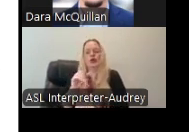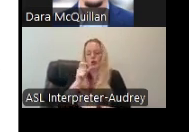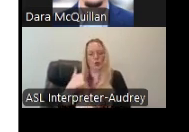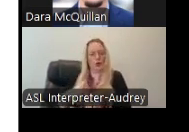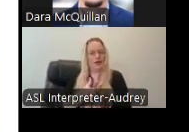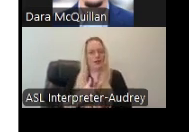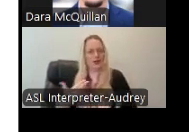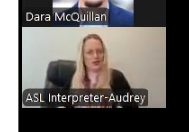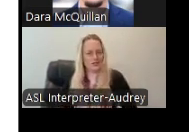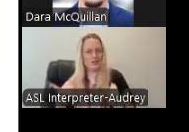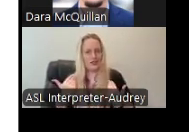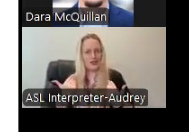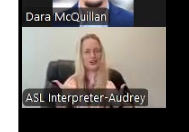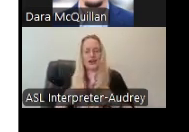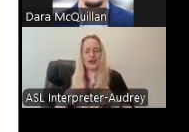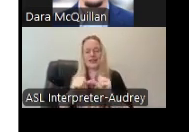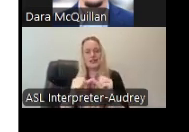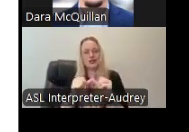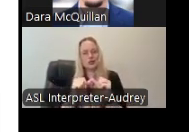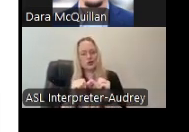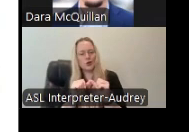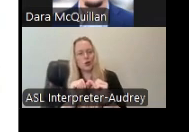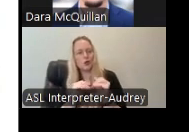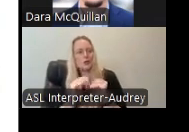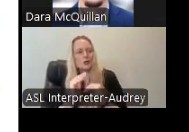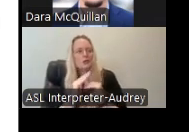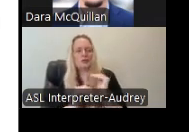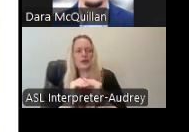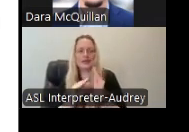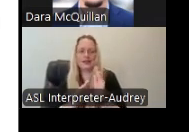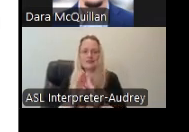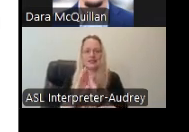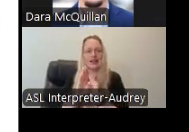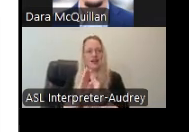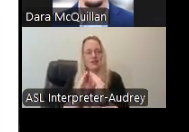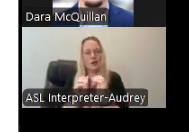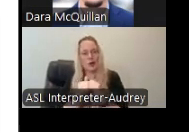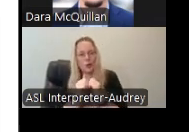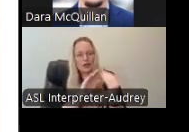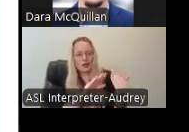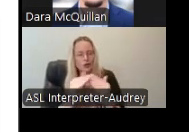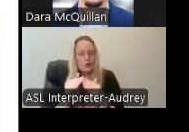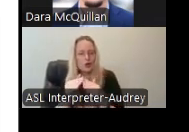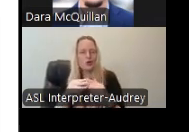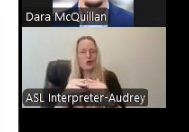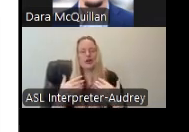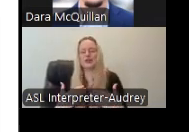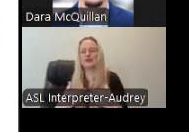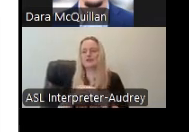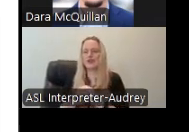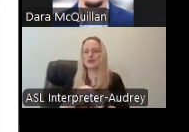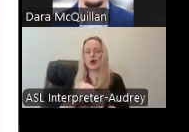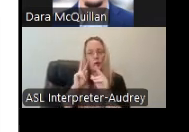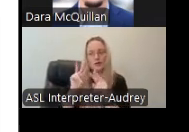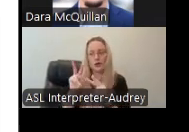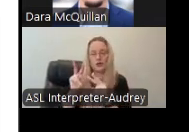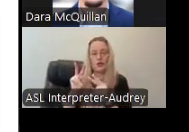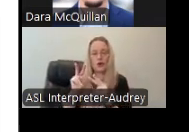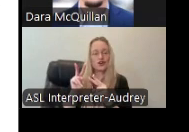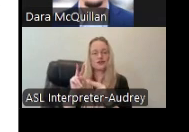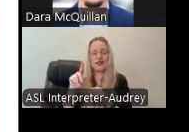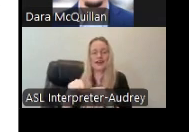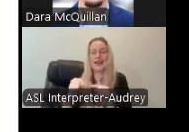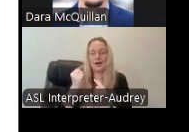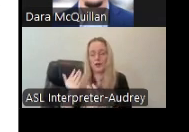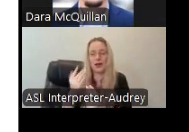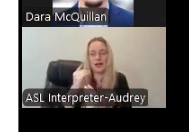keep building with the community and keep growing. So we just are looking forward and can't wait what they are able to do at